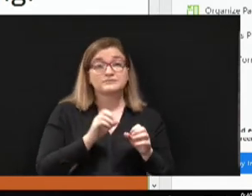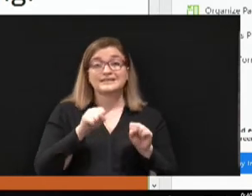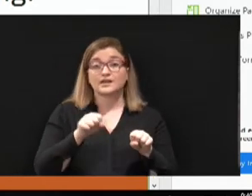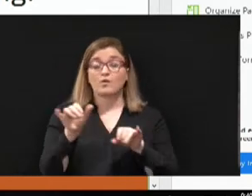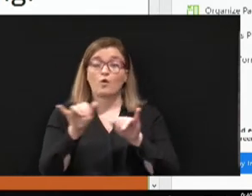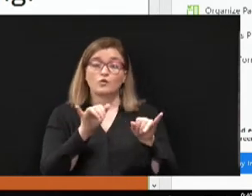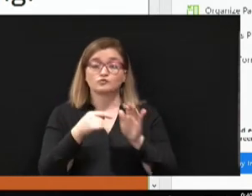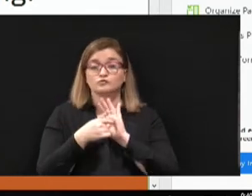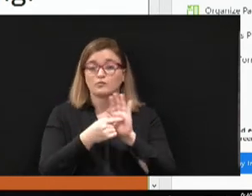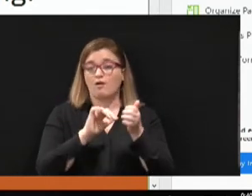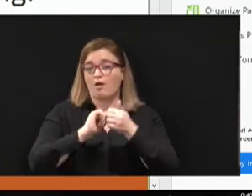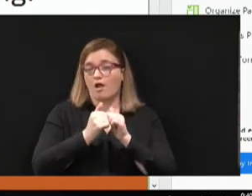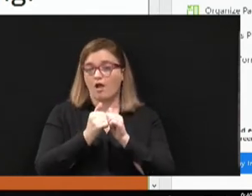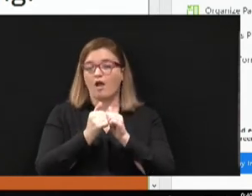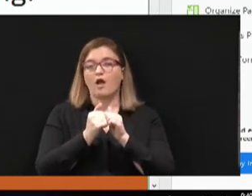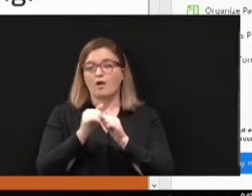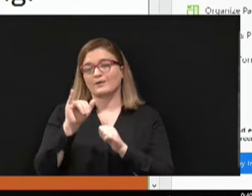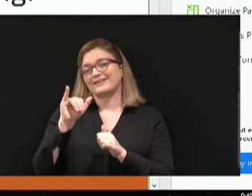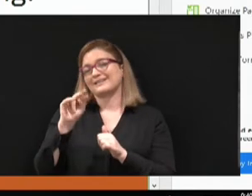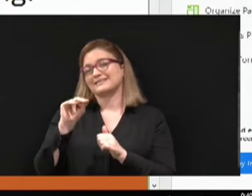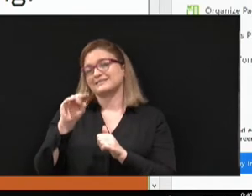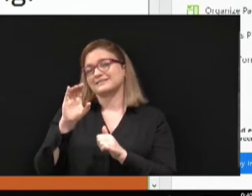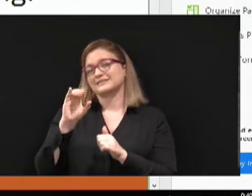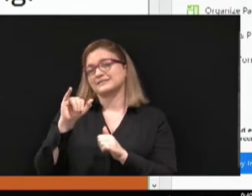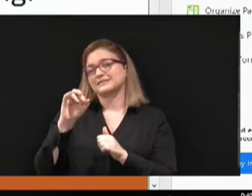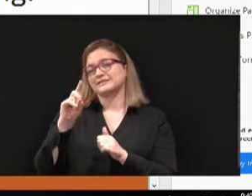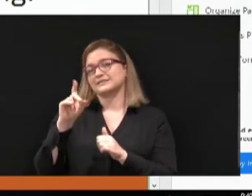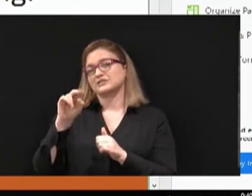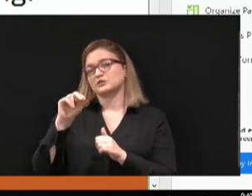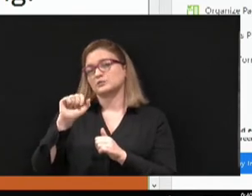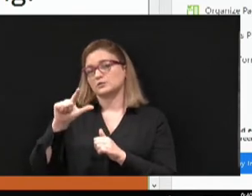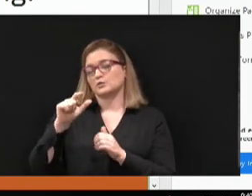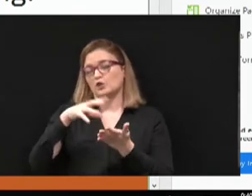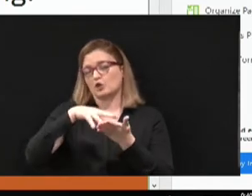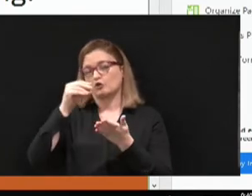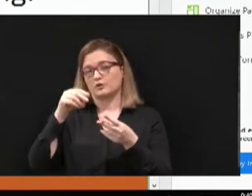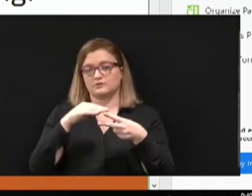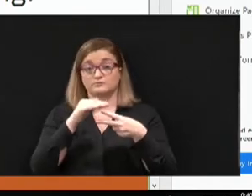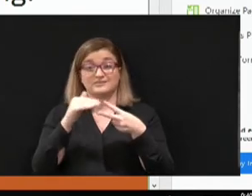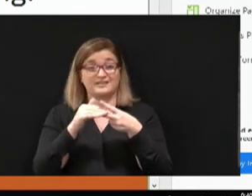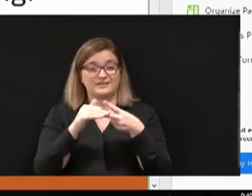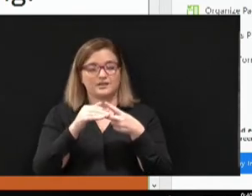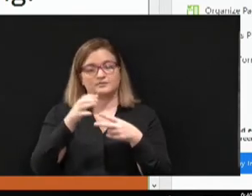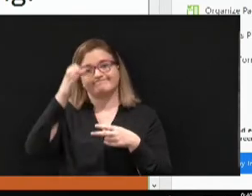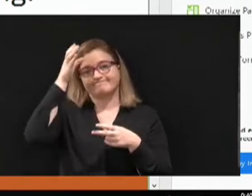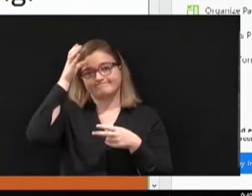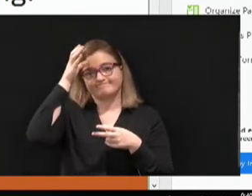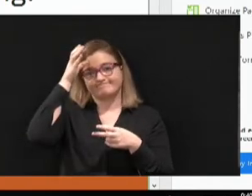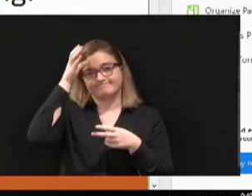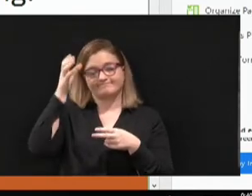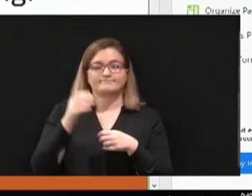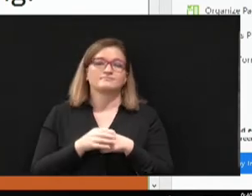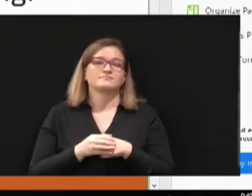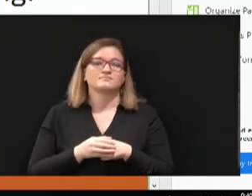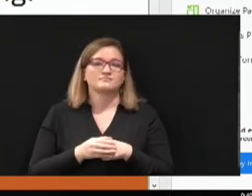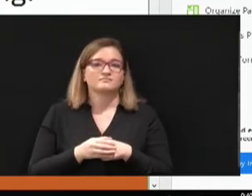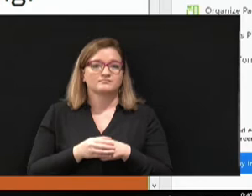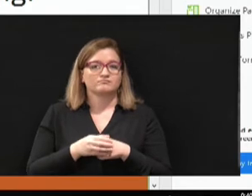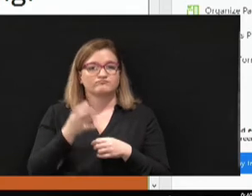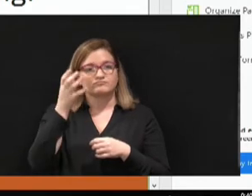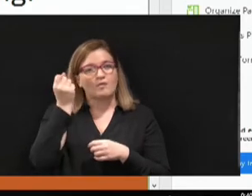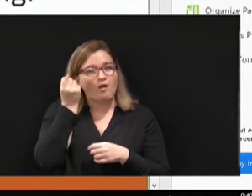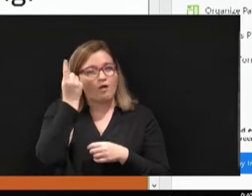incidental learning. And finally, comprehension, which we all know is our end goal. Comprehension,